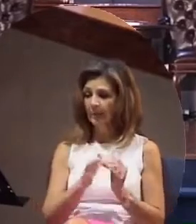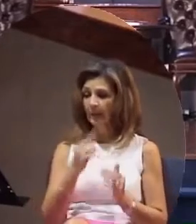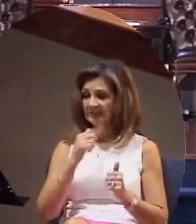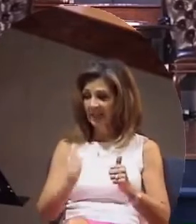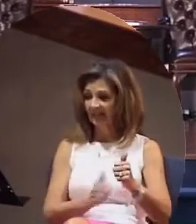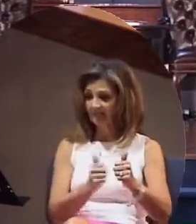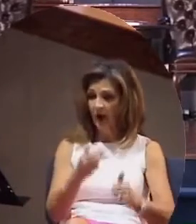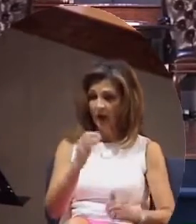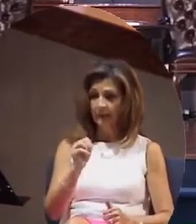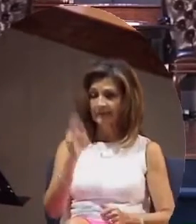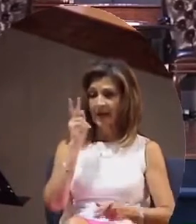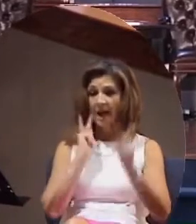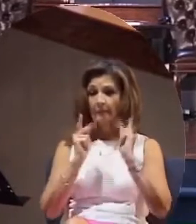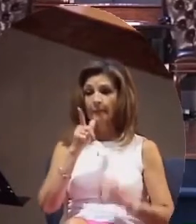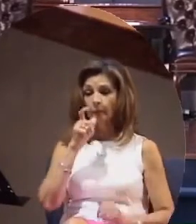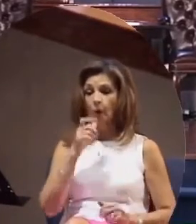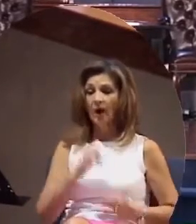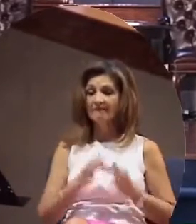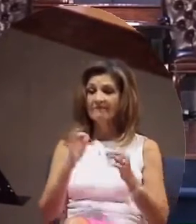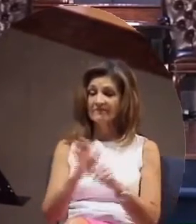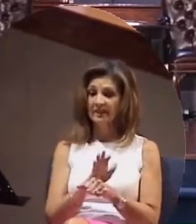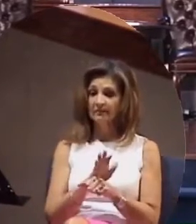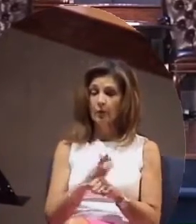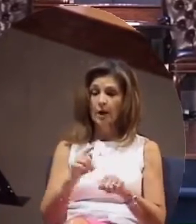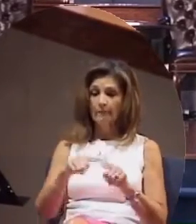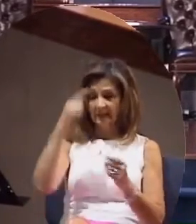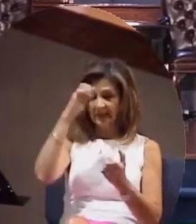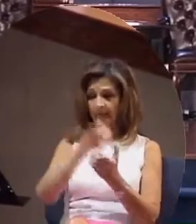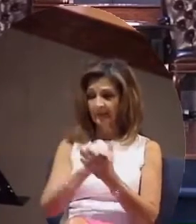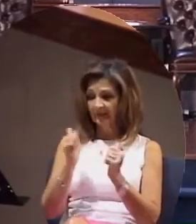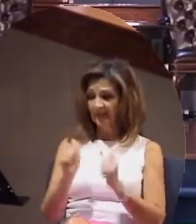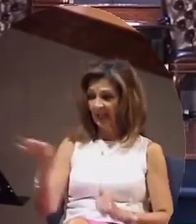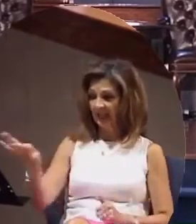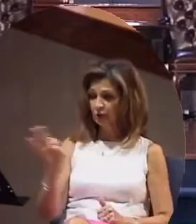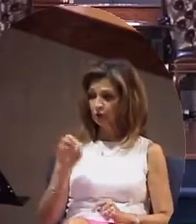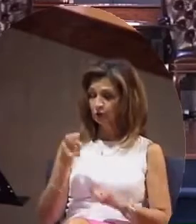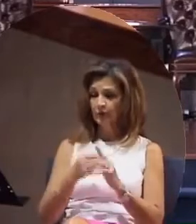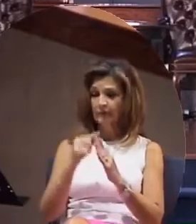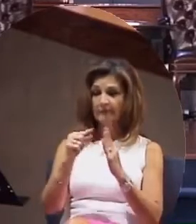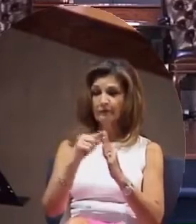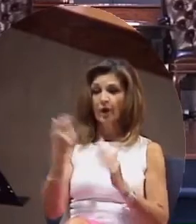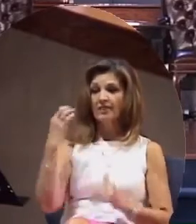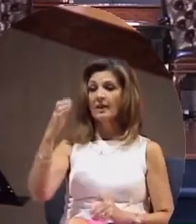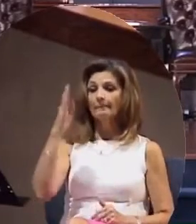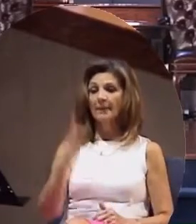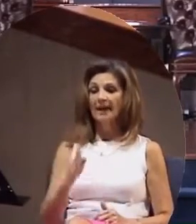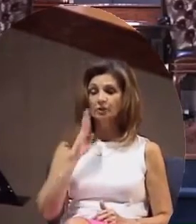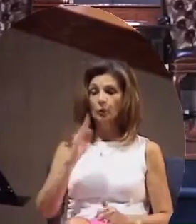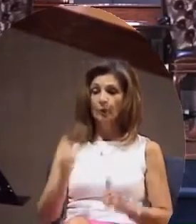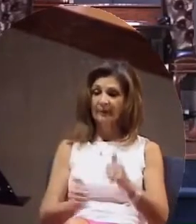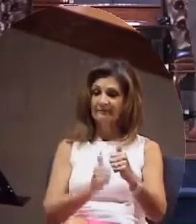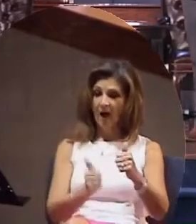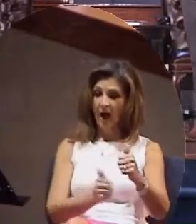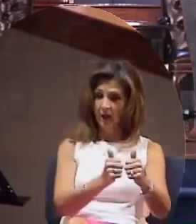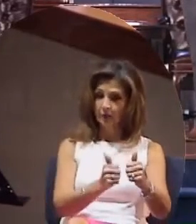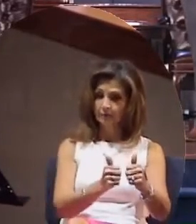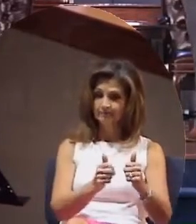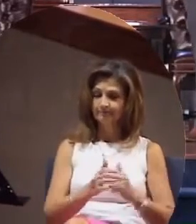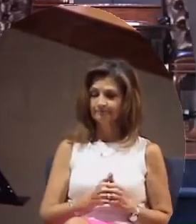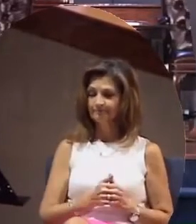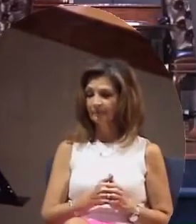him. The people will be faithful, but I believe I can pull out of this verse that the pastor will be followed.